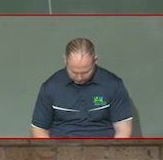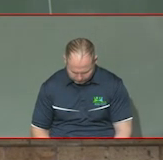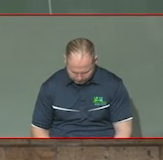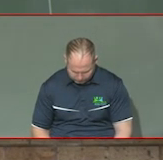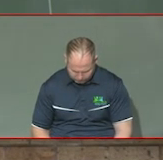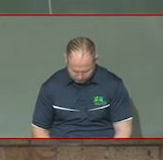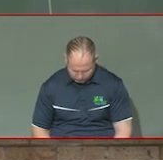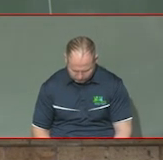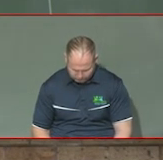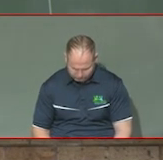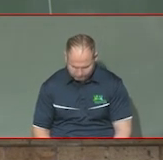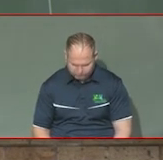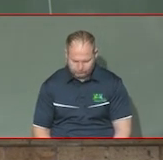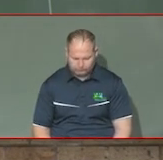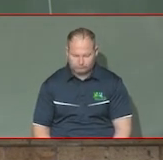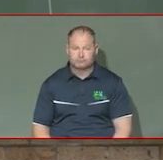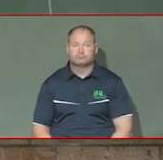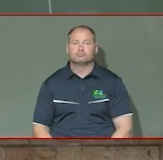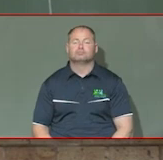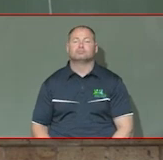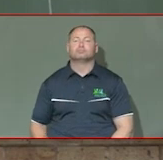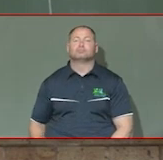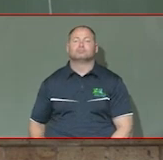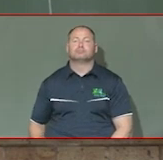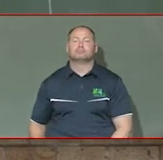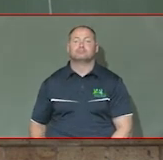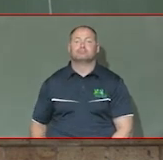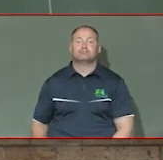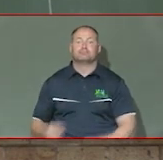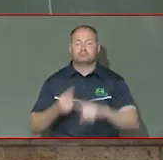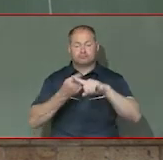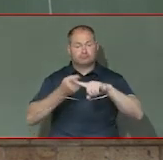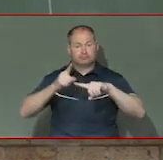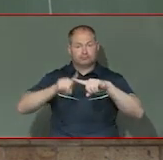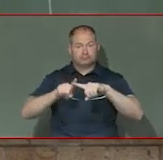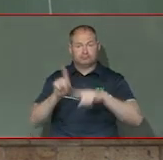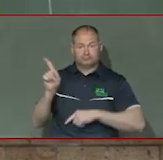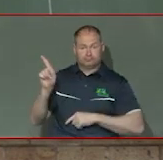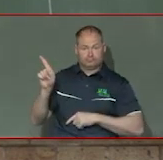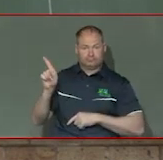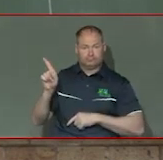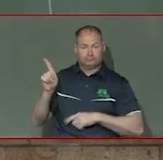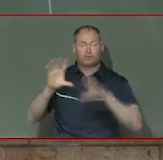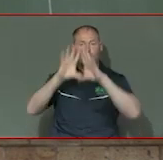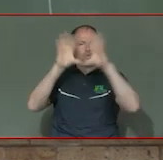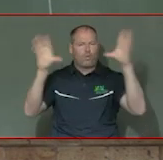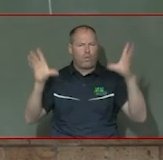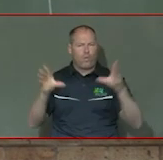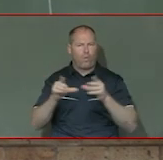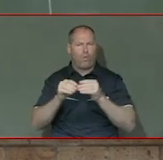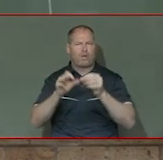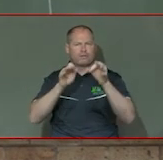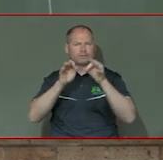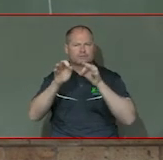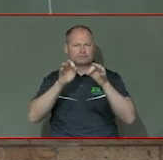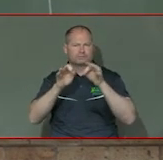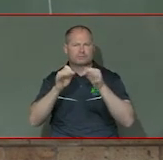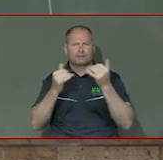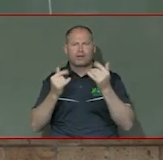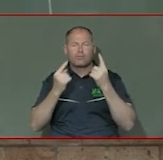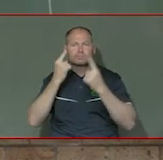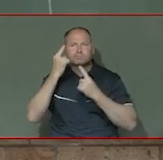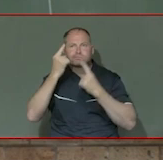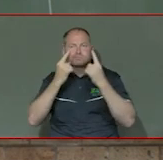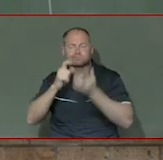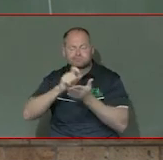Now, people, this example here covers all the possibilities, okay? And I'm going to show you how to reason with